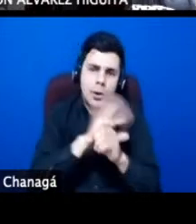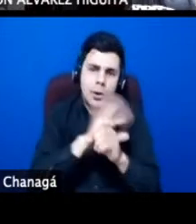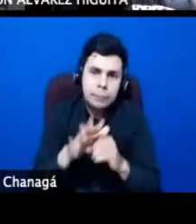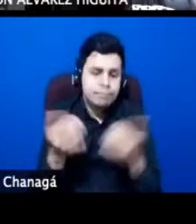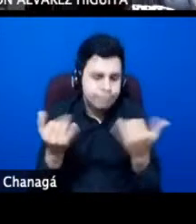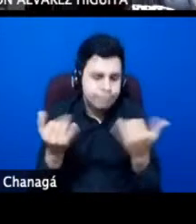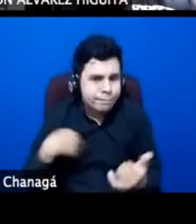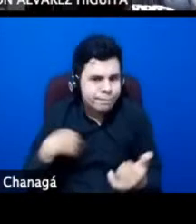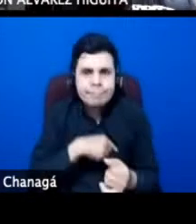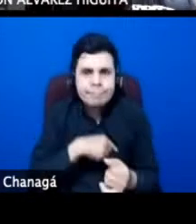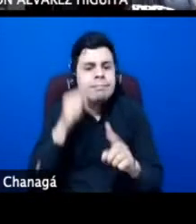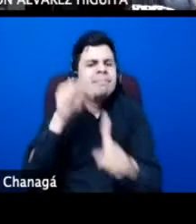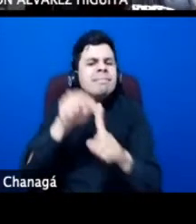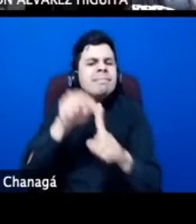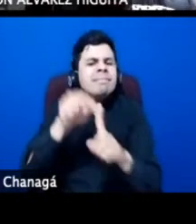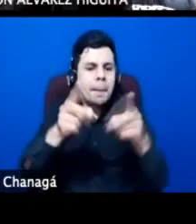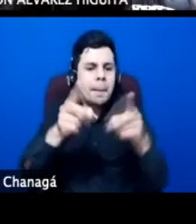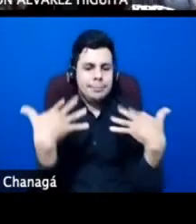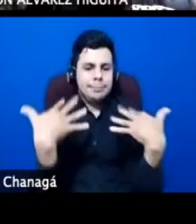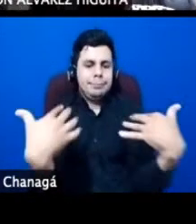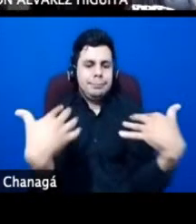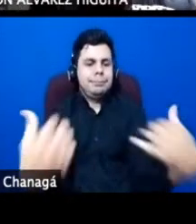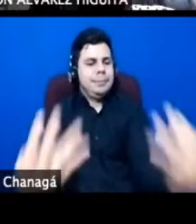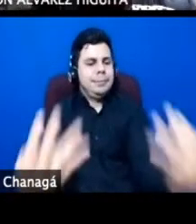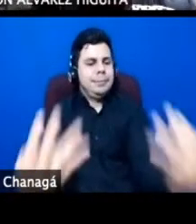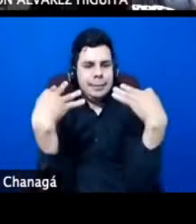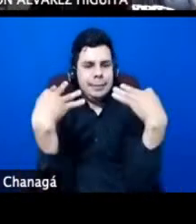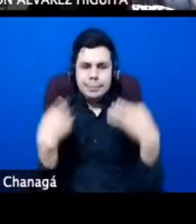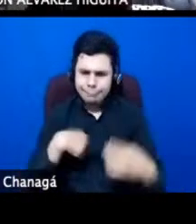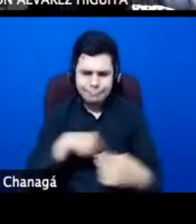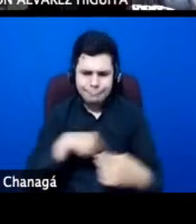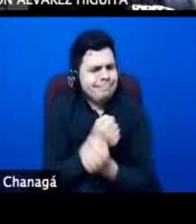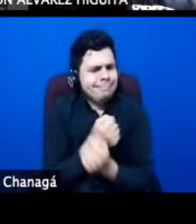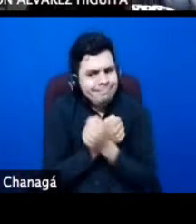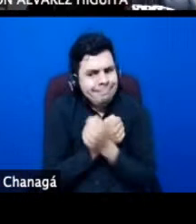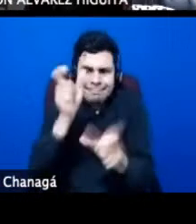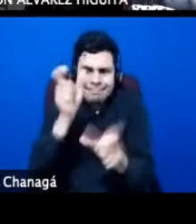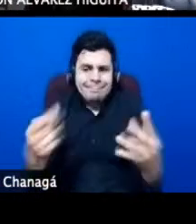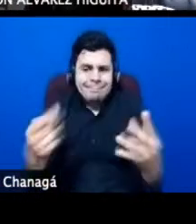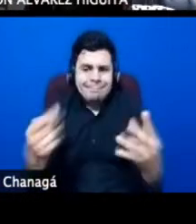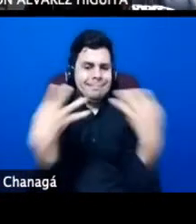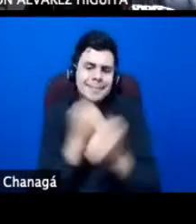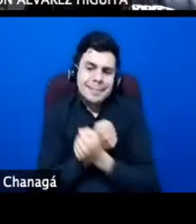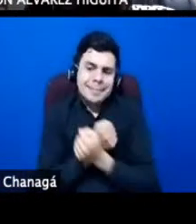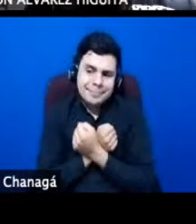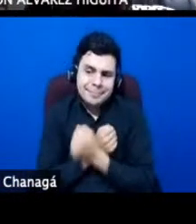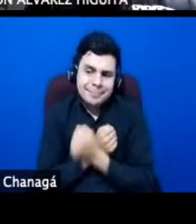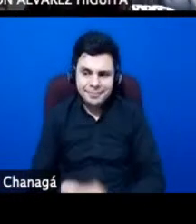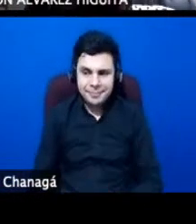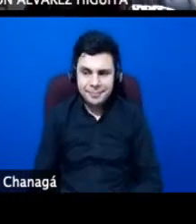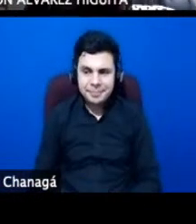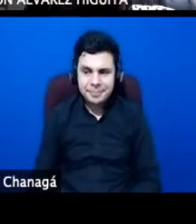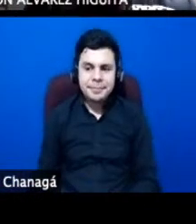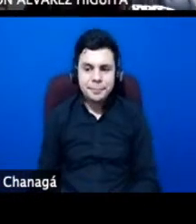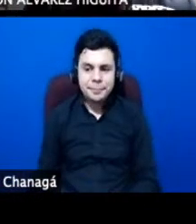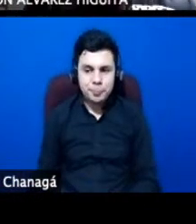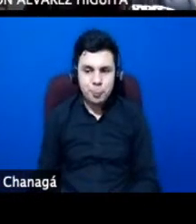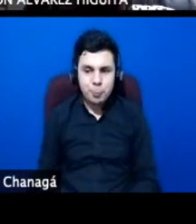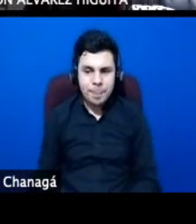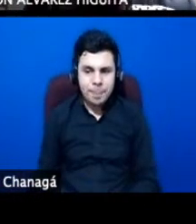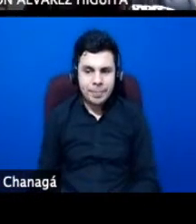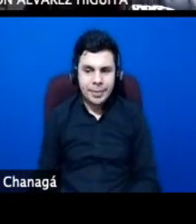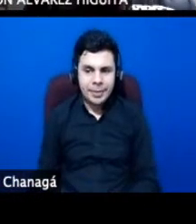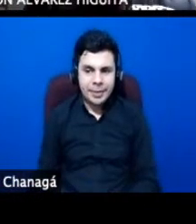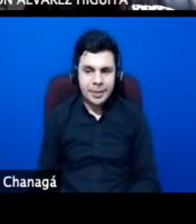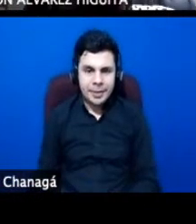de público. Nosotros amamos el público. So as a musician, like as a performing arts, like